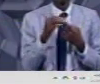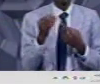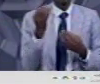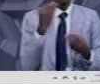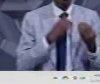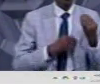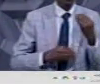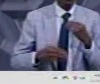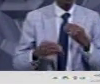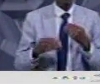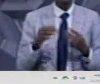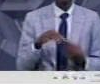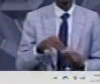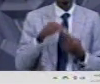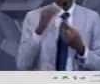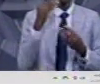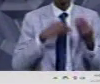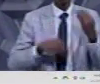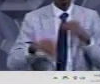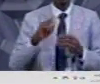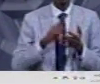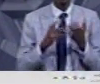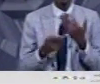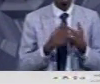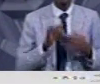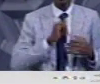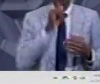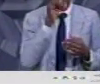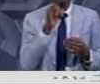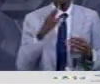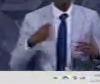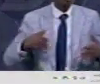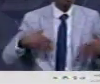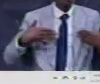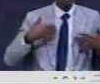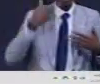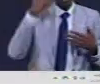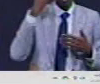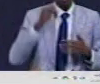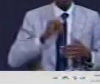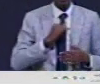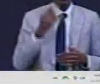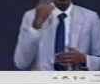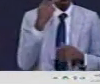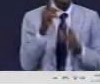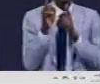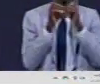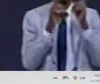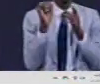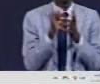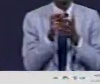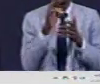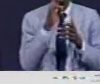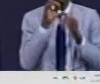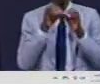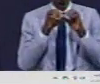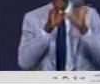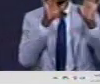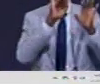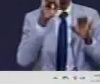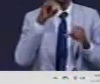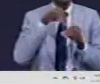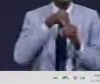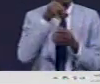shining. In this program and all over, there are stars that God has